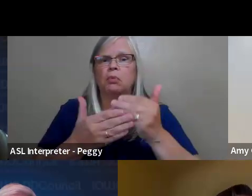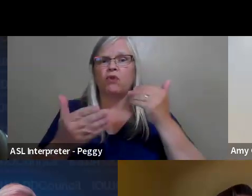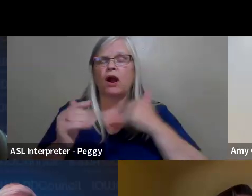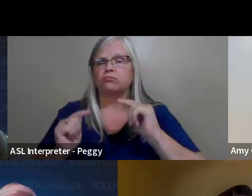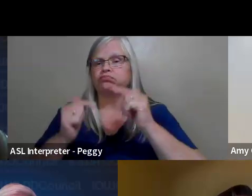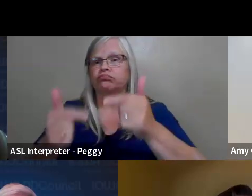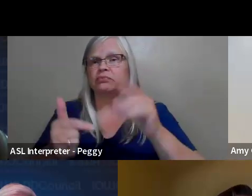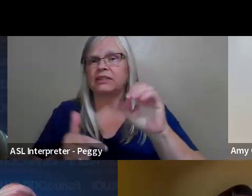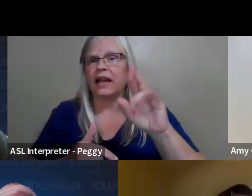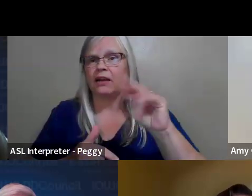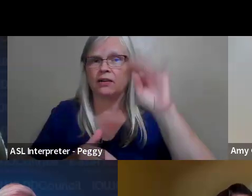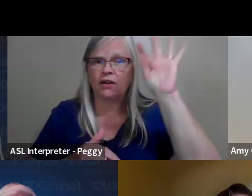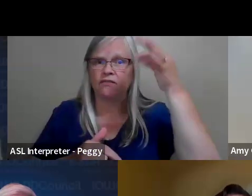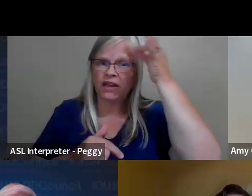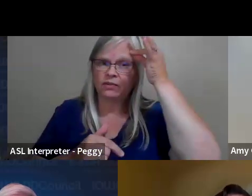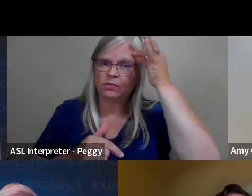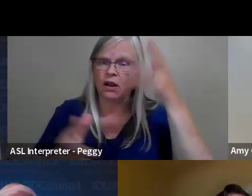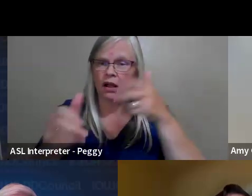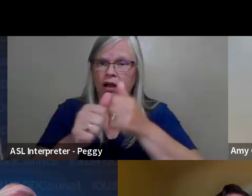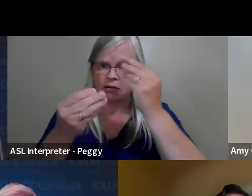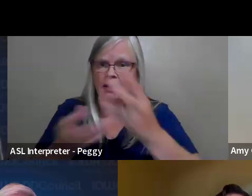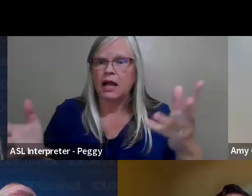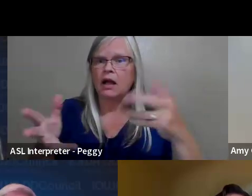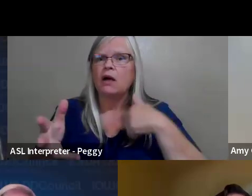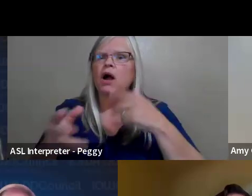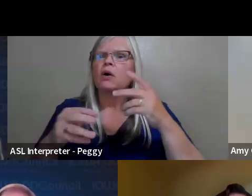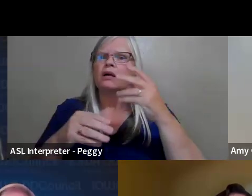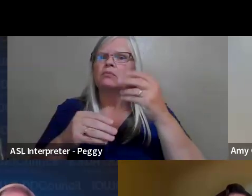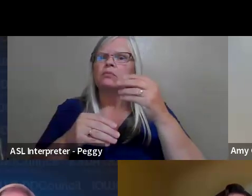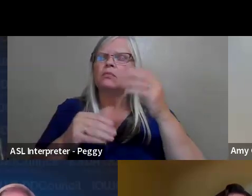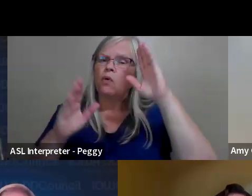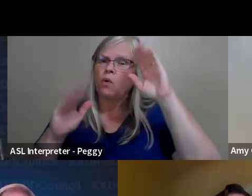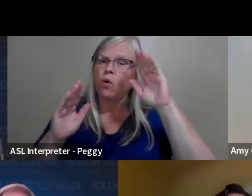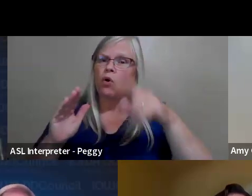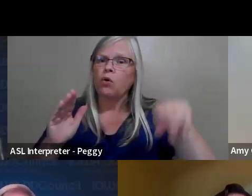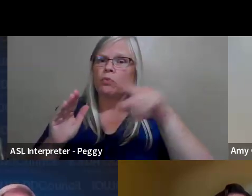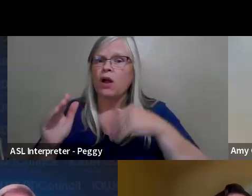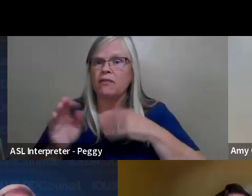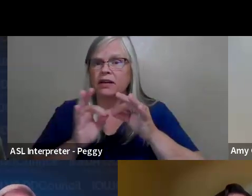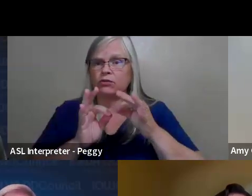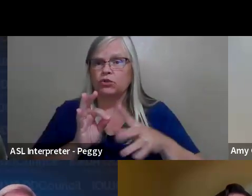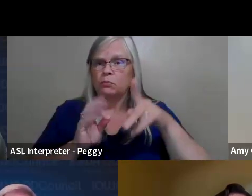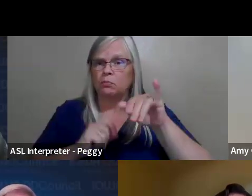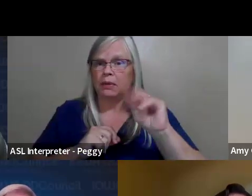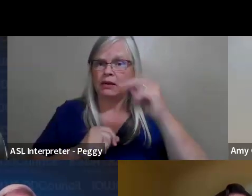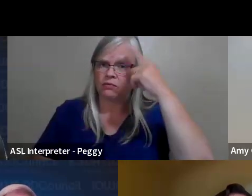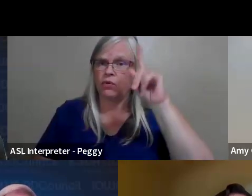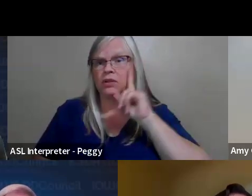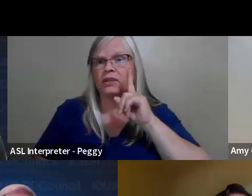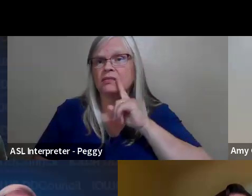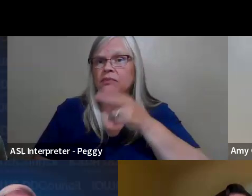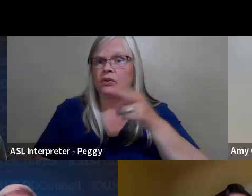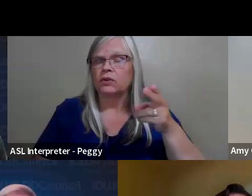Aaron to do a federal update, I do just want to do some quick housekeeping. You should hopefully have an interpreter that is pinned for you.